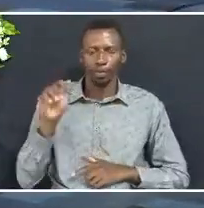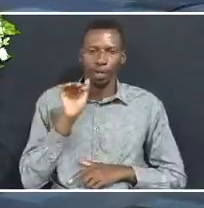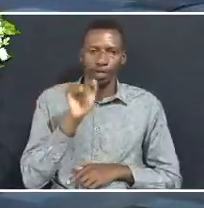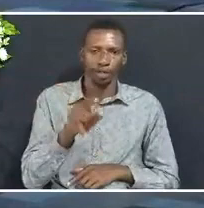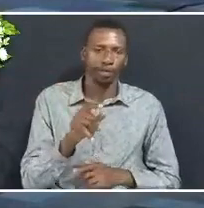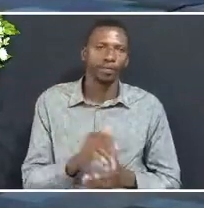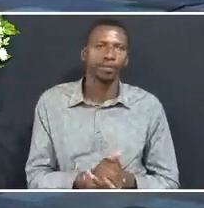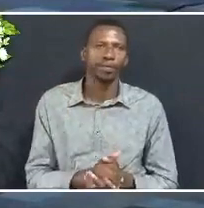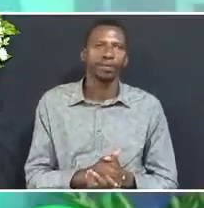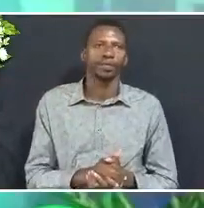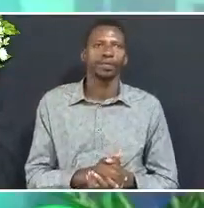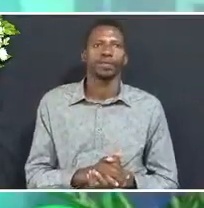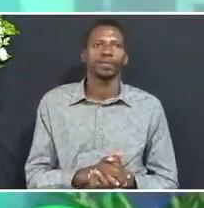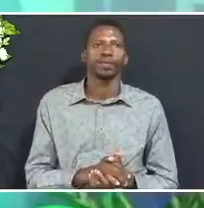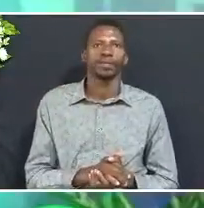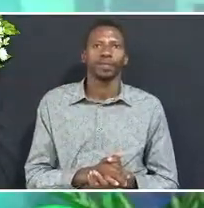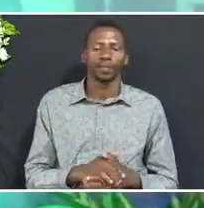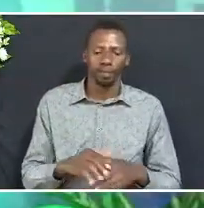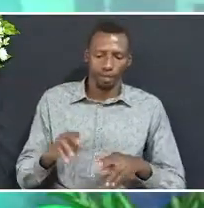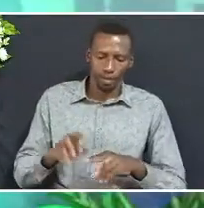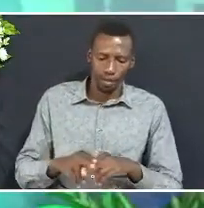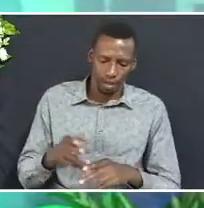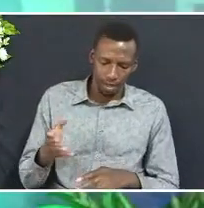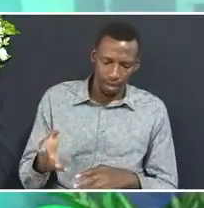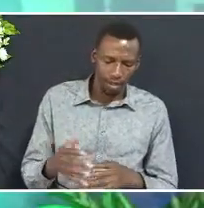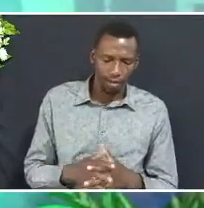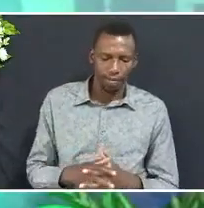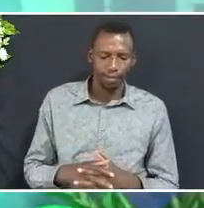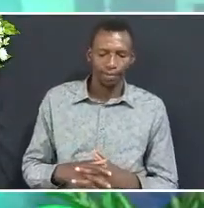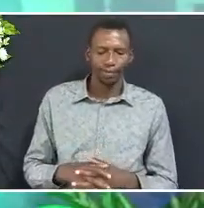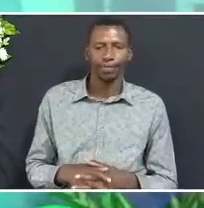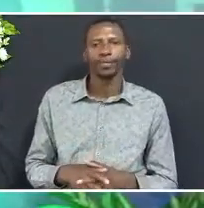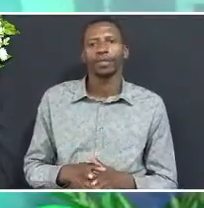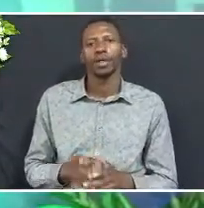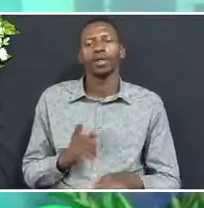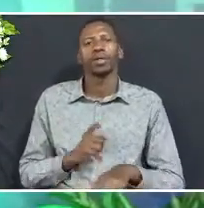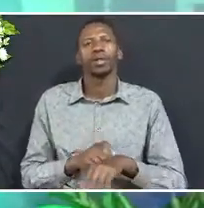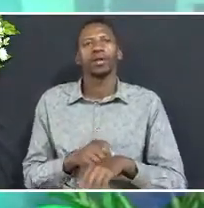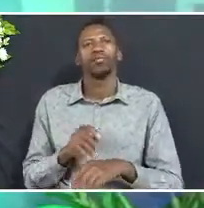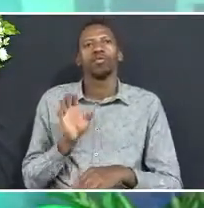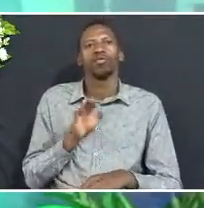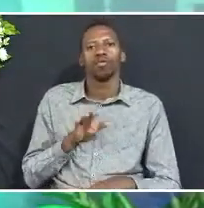So he sat there at Jacob's well. When the woman came,